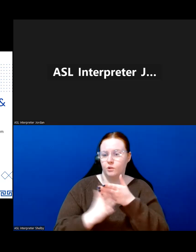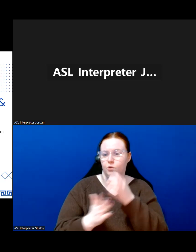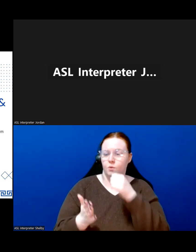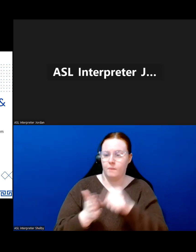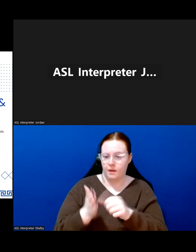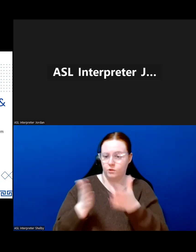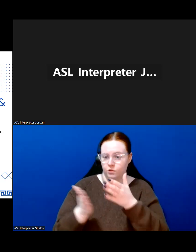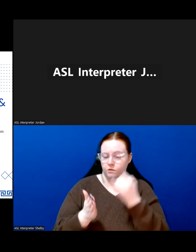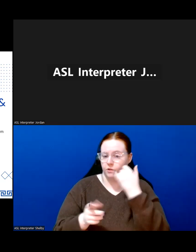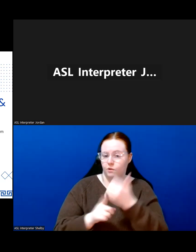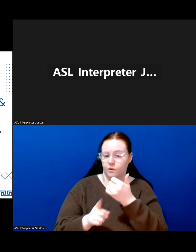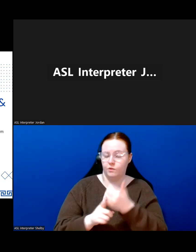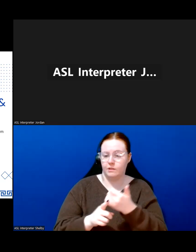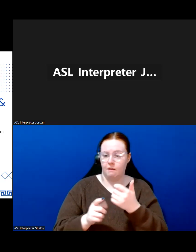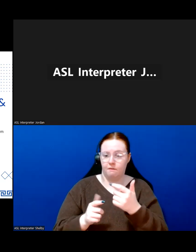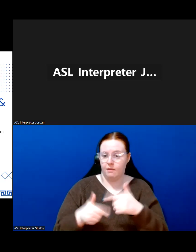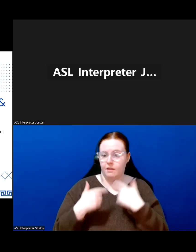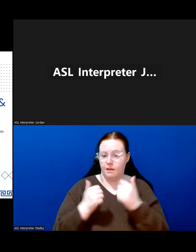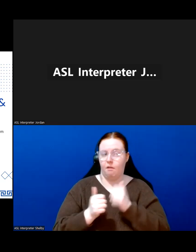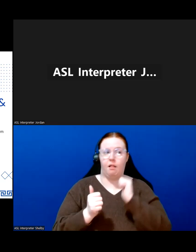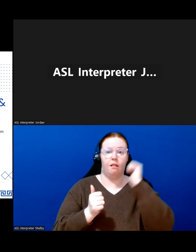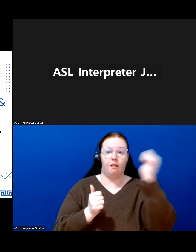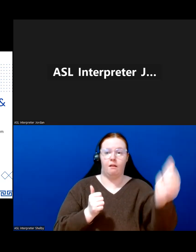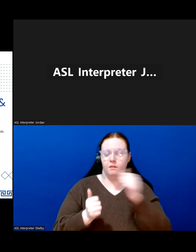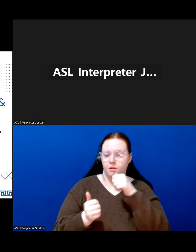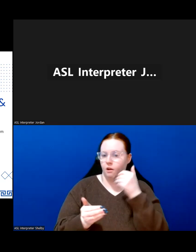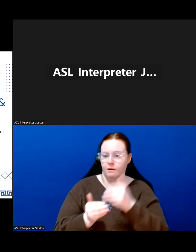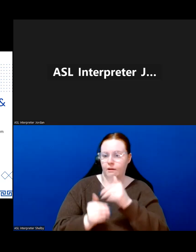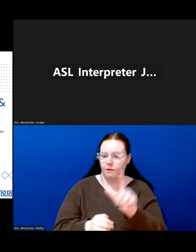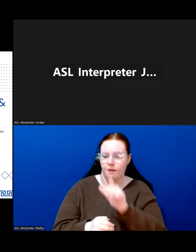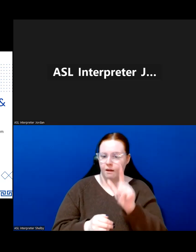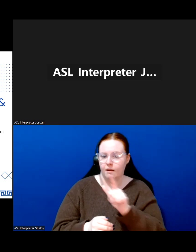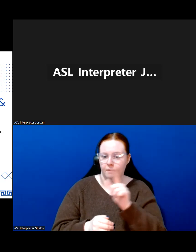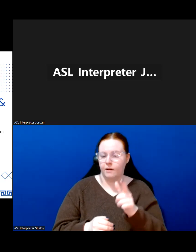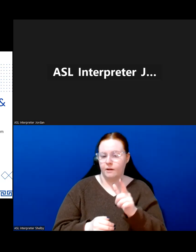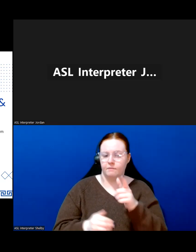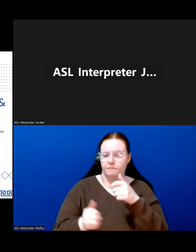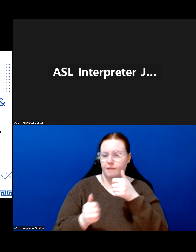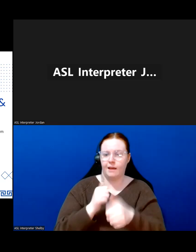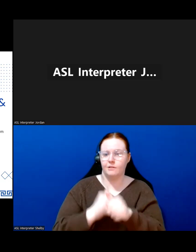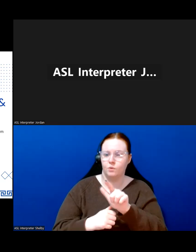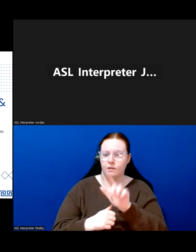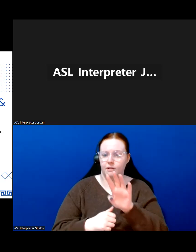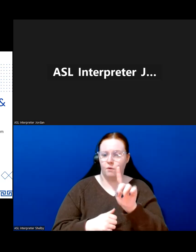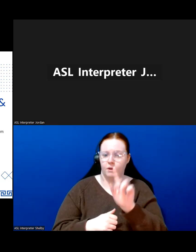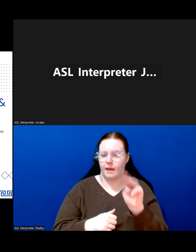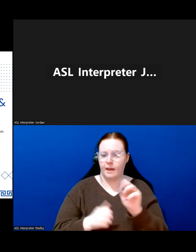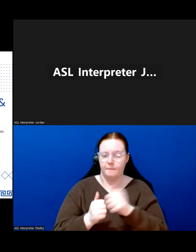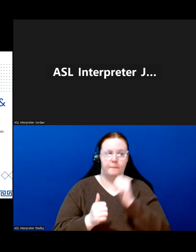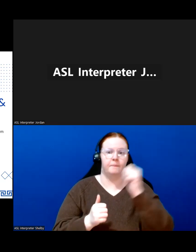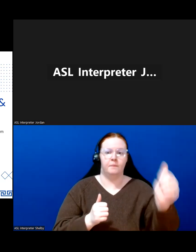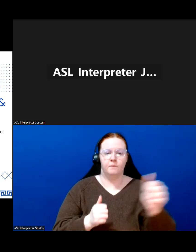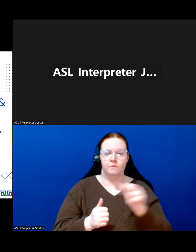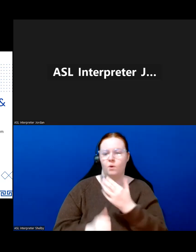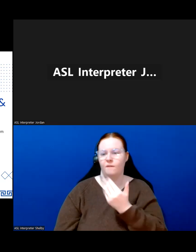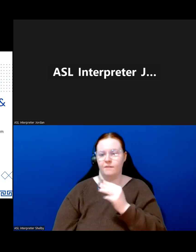you're not near a public library and you're like far out, like 24 kilometers far out, or 15